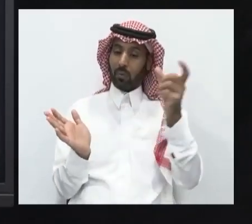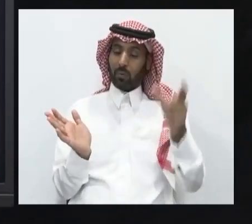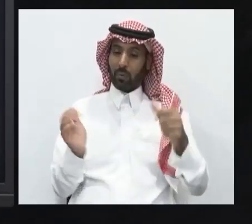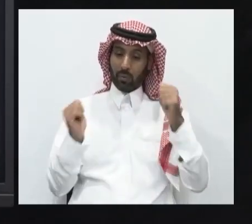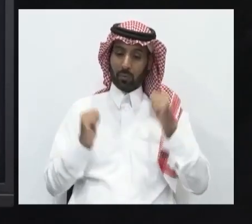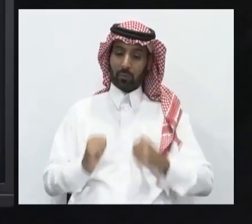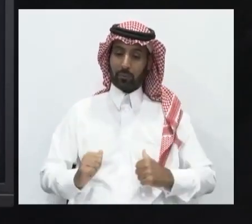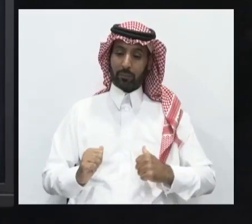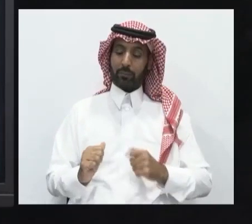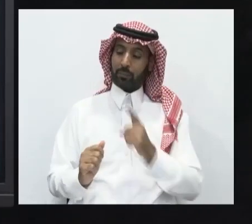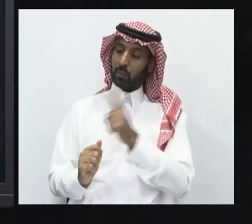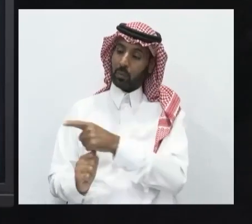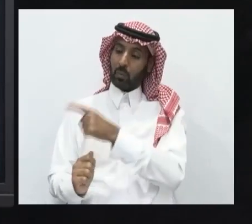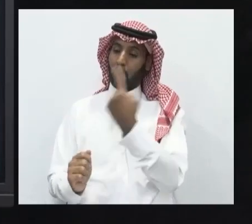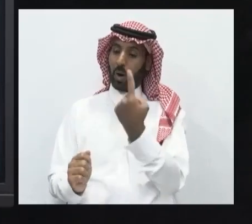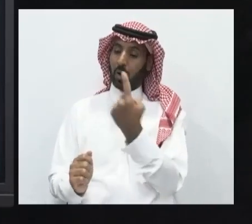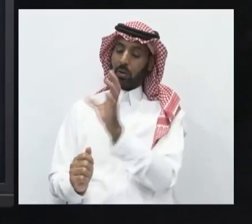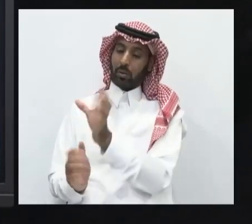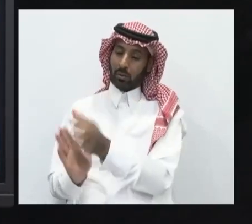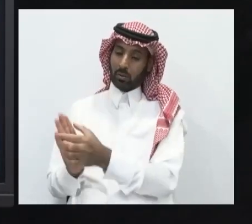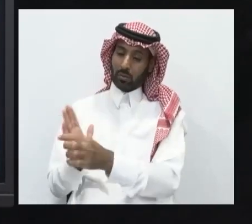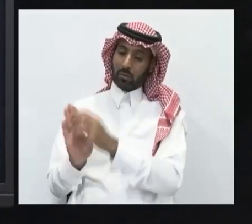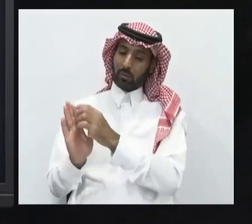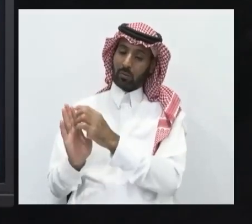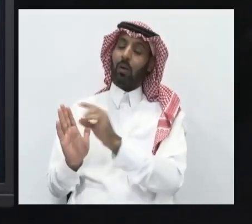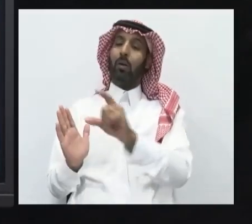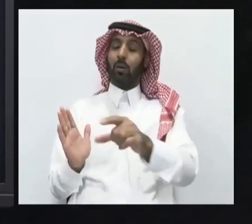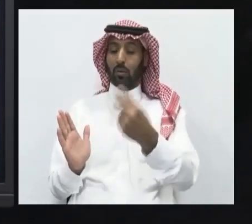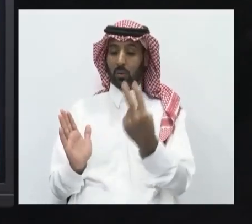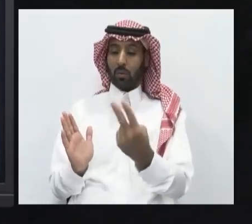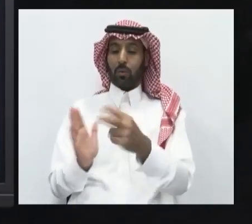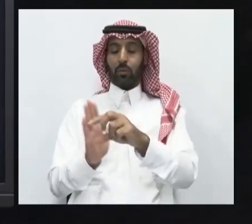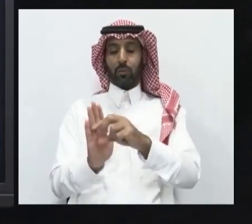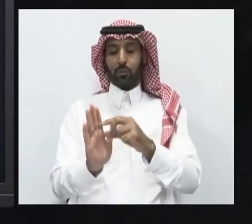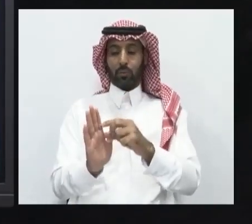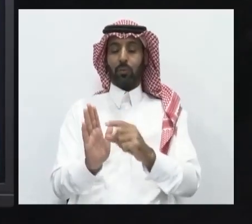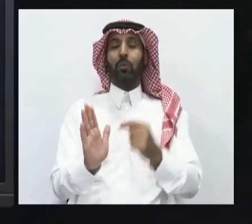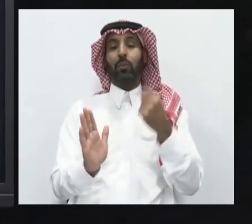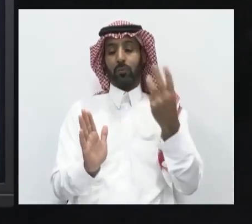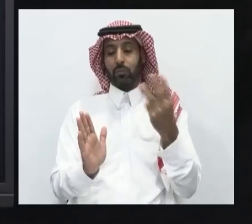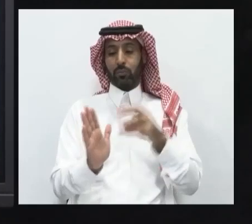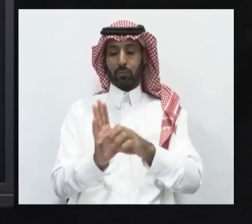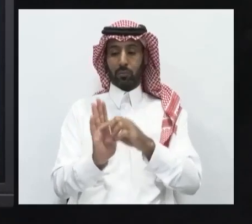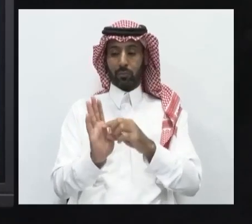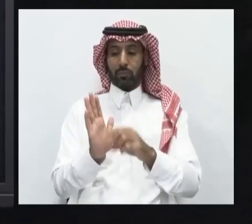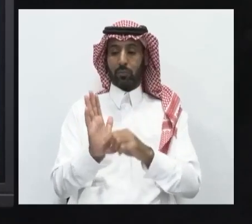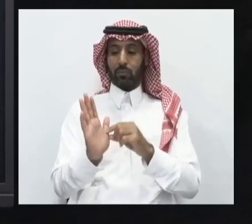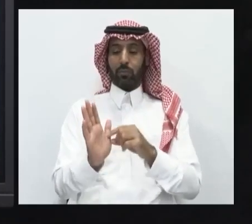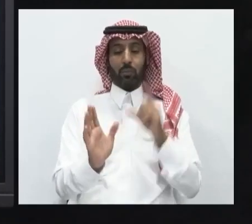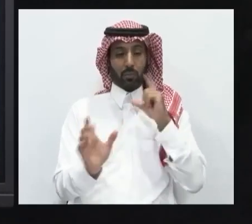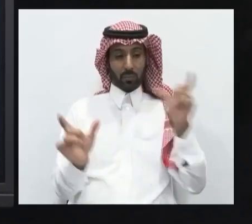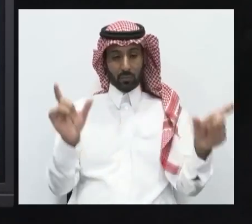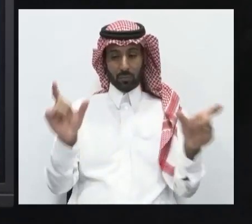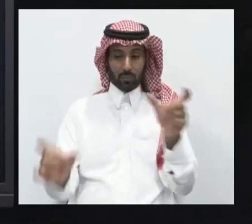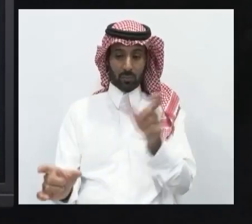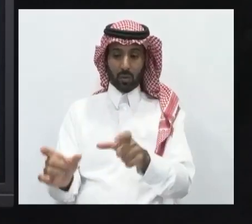read each student read his part, I will tell him to go to his friend and explain what